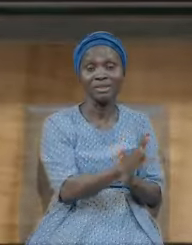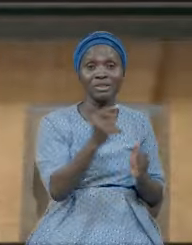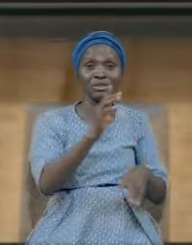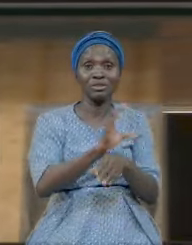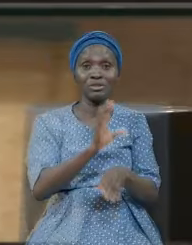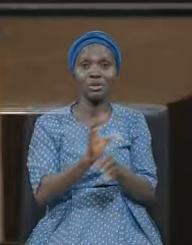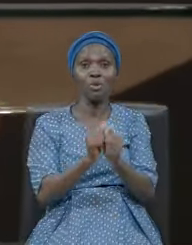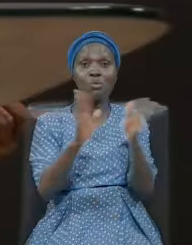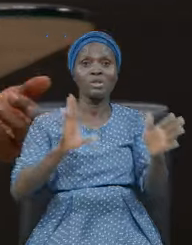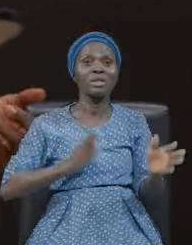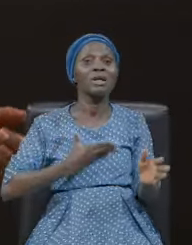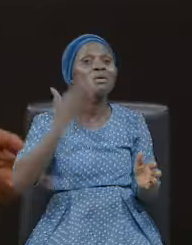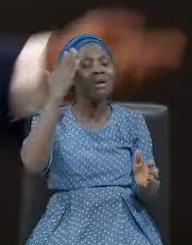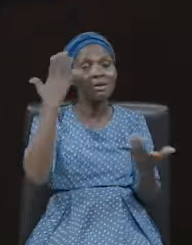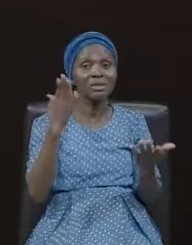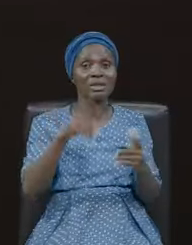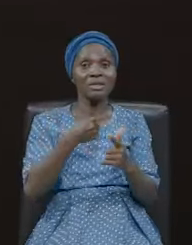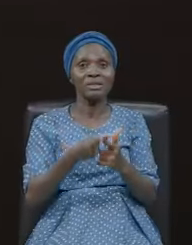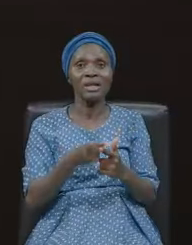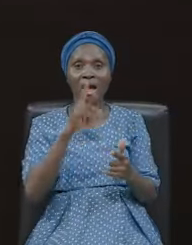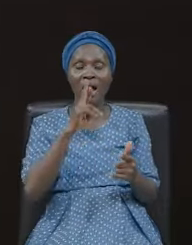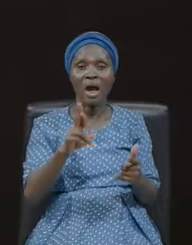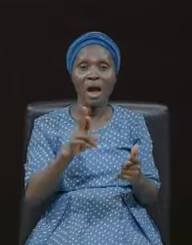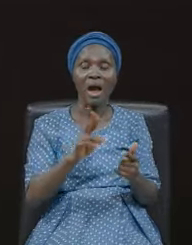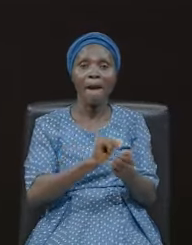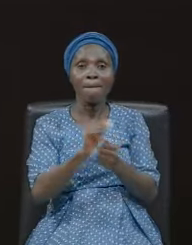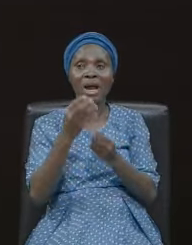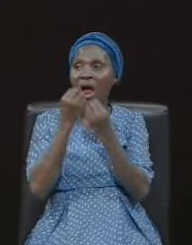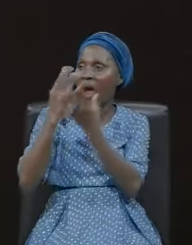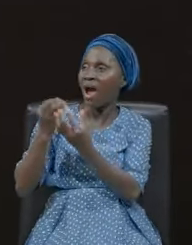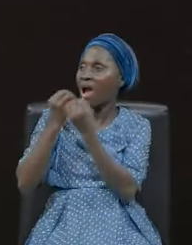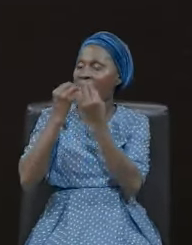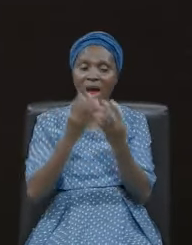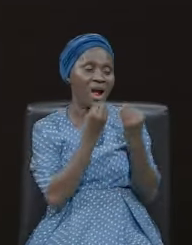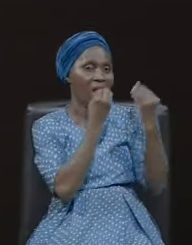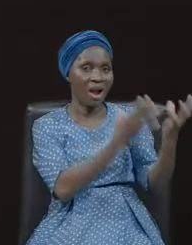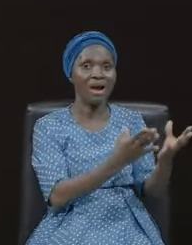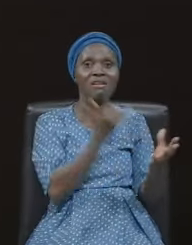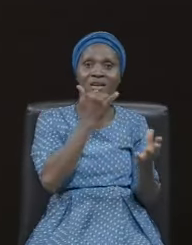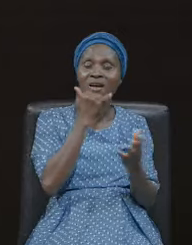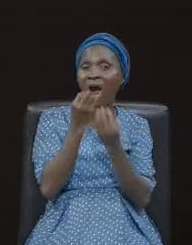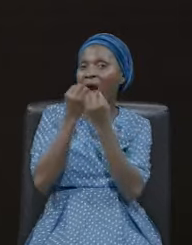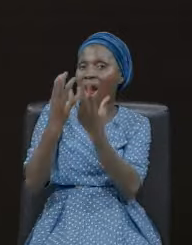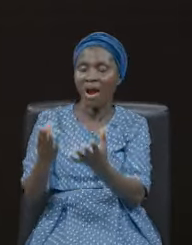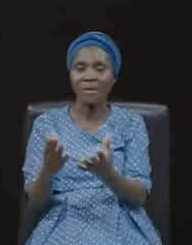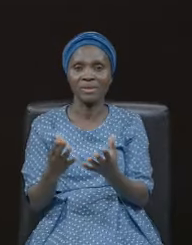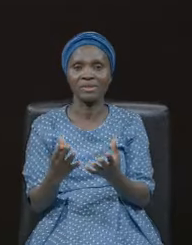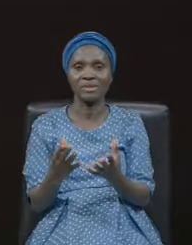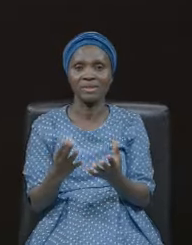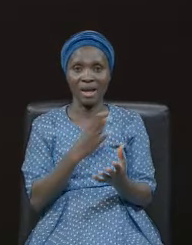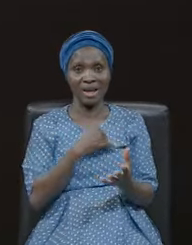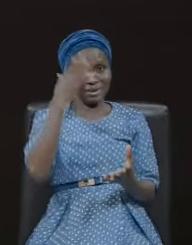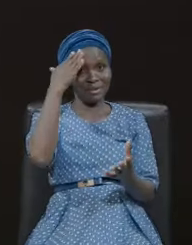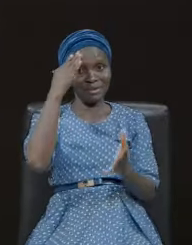other people tells another person, and the other person tells another person. And, you know,